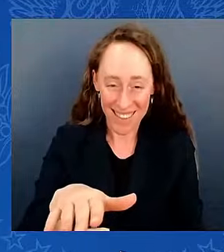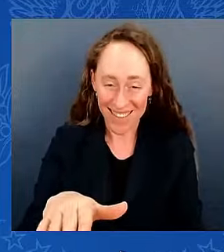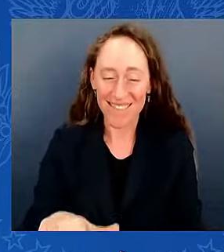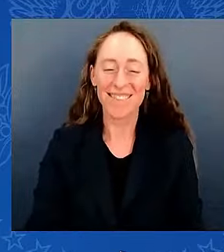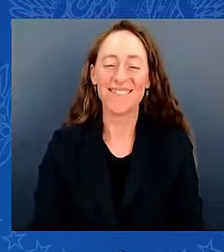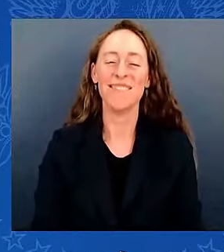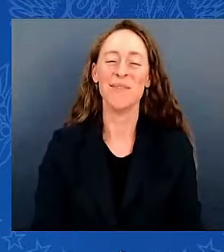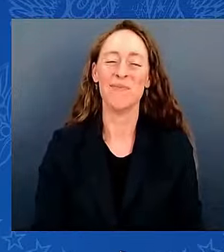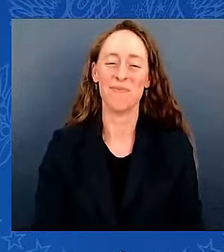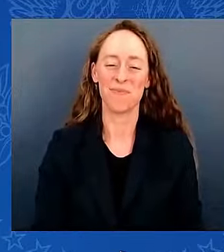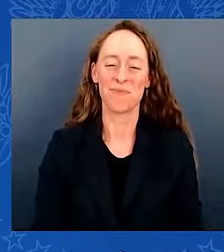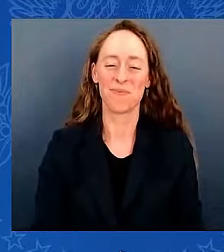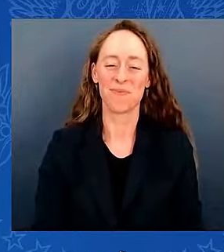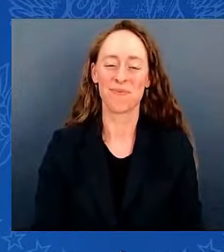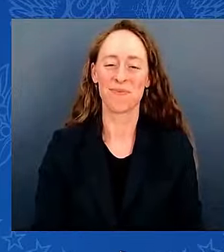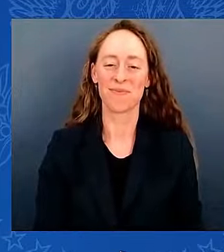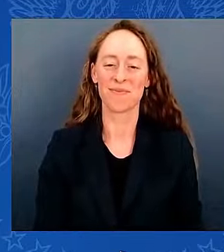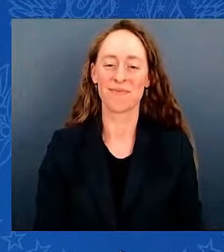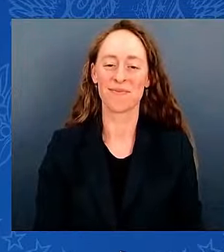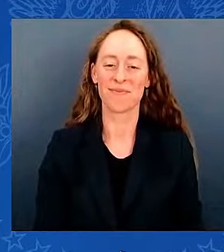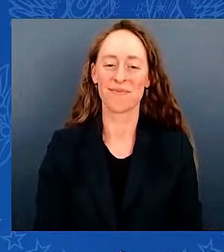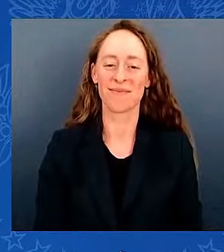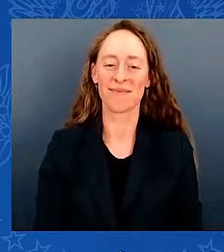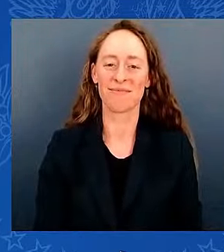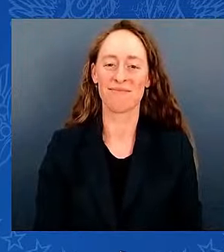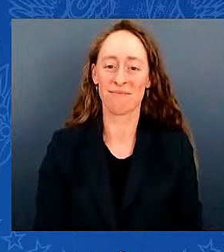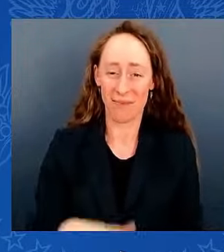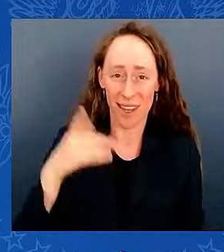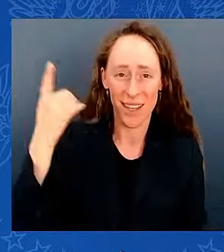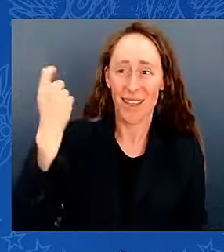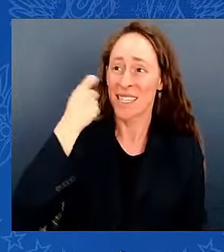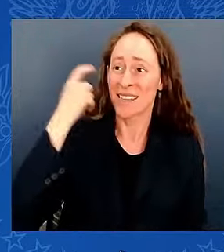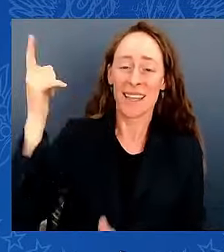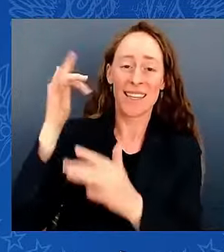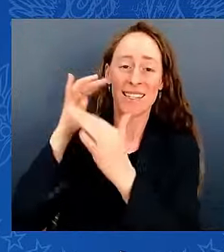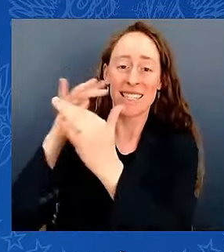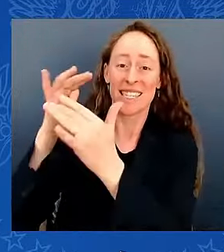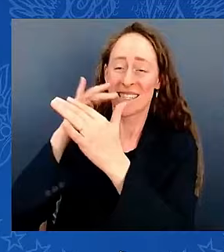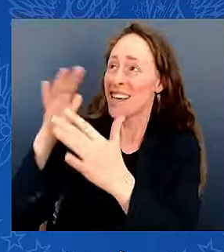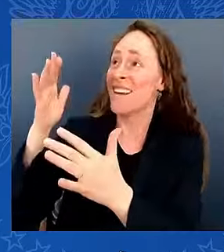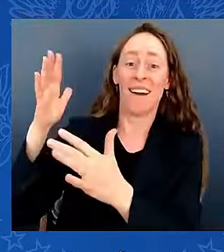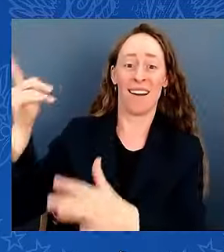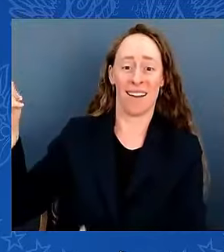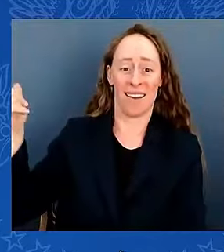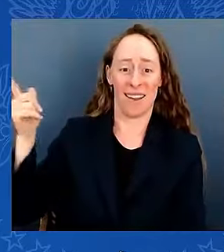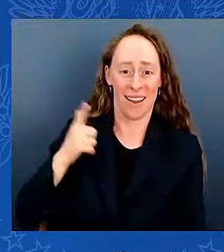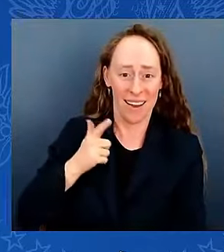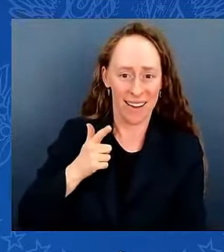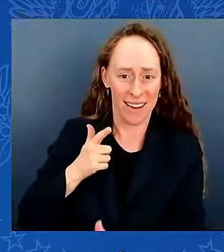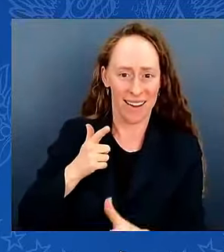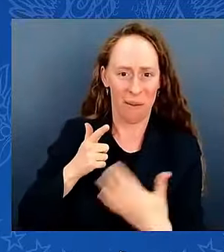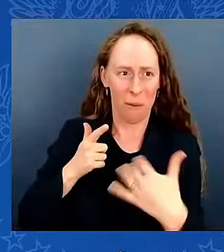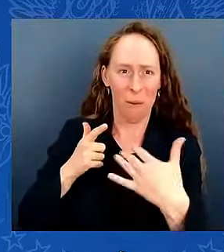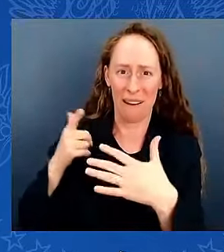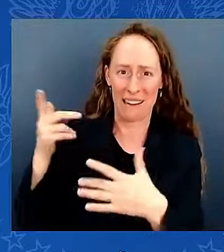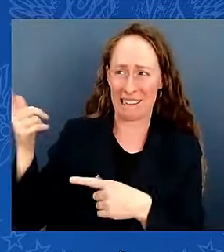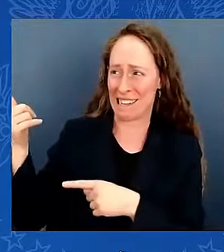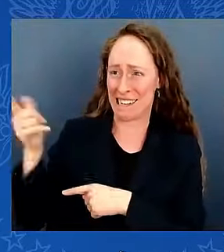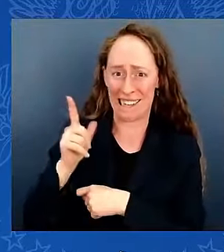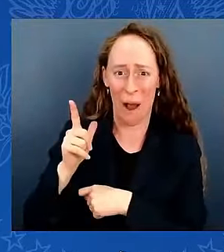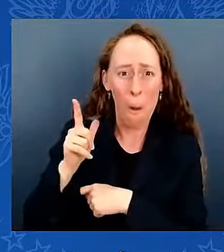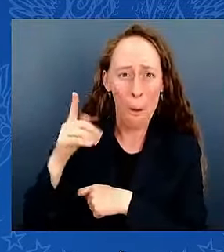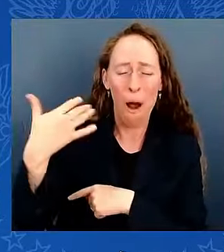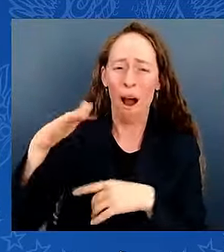It's hard to follow a performance like that. The St. Augustine Gospel Choir. Let's give it up one